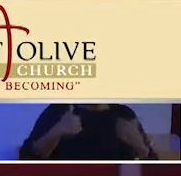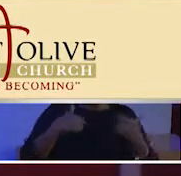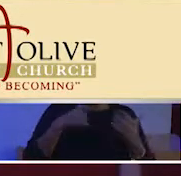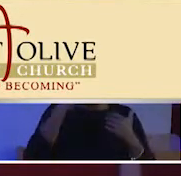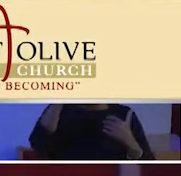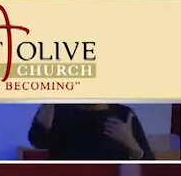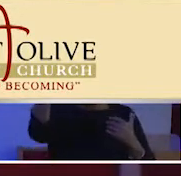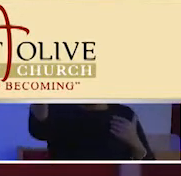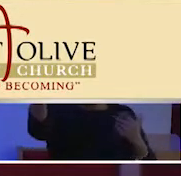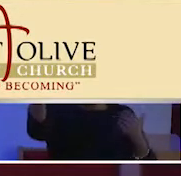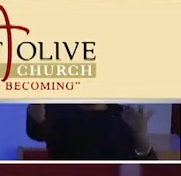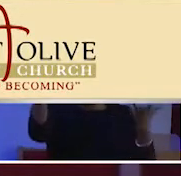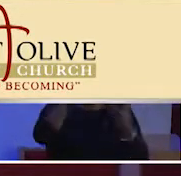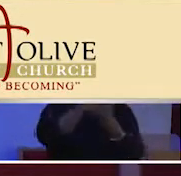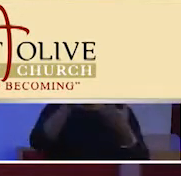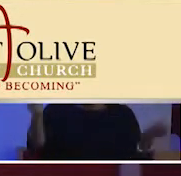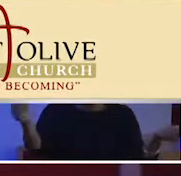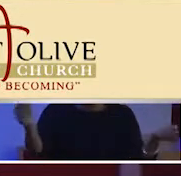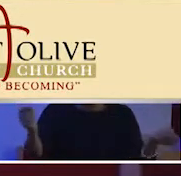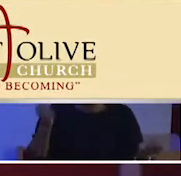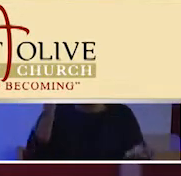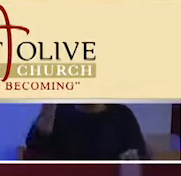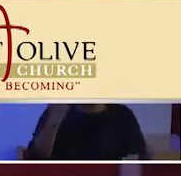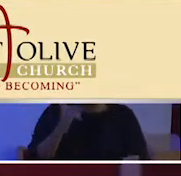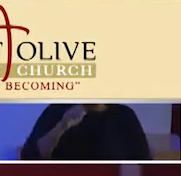dreams aborted by low expectations.